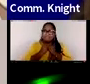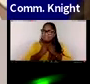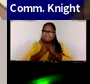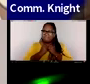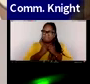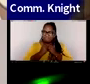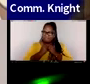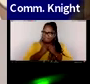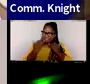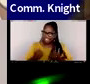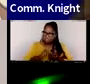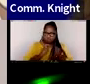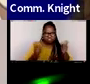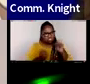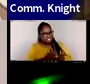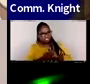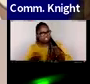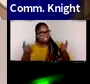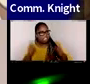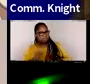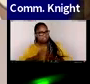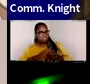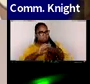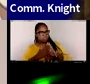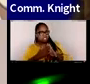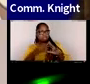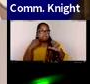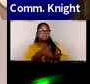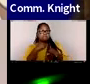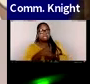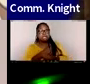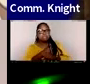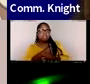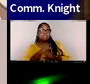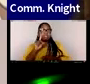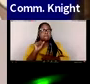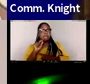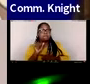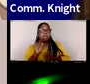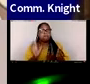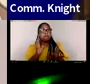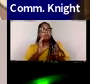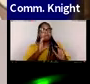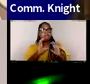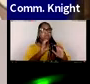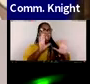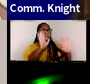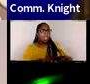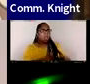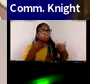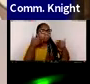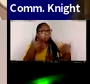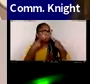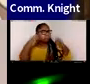changes are afoot in our community and that the data-driven conversation suggests that this is all fait accompli. And we scratch